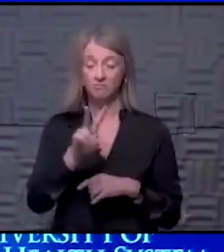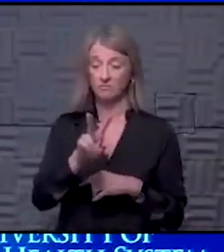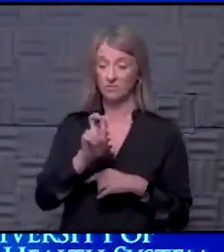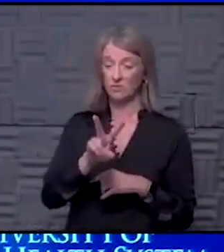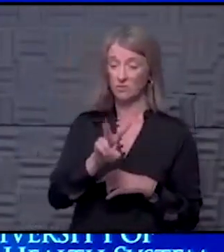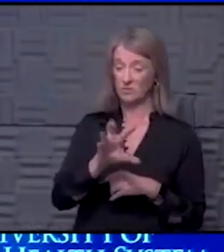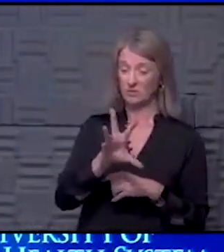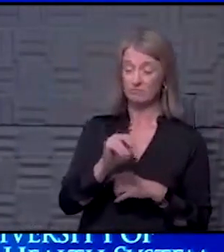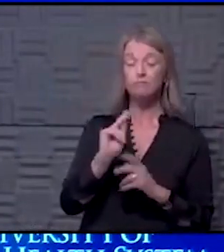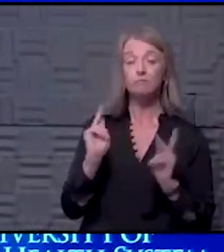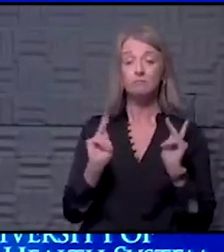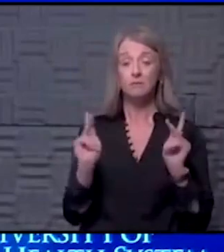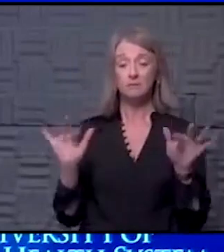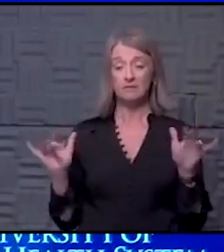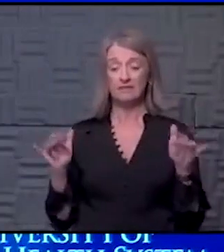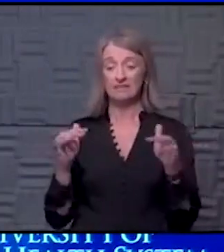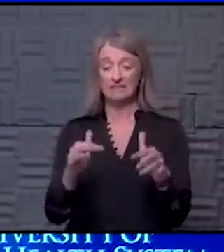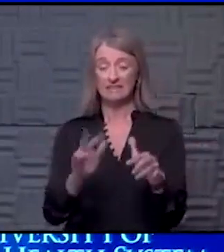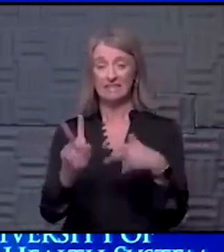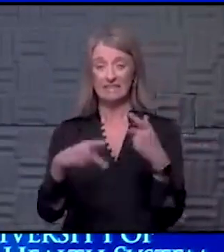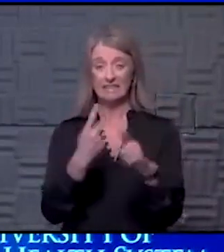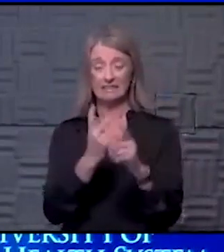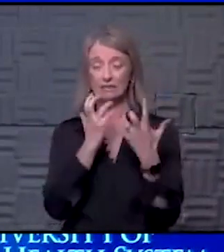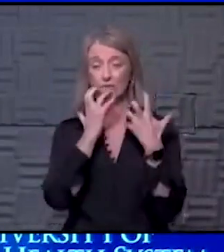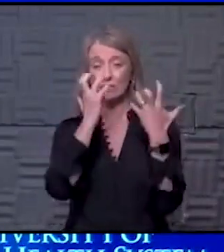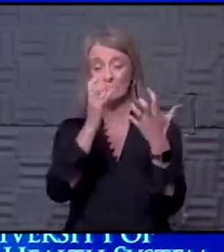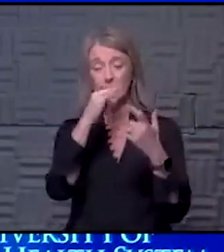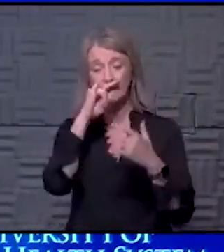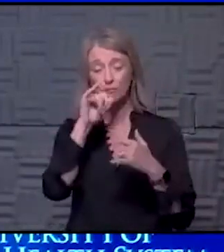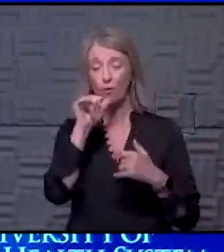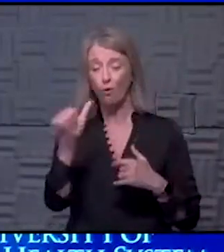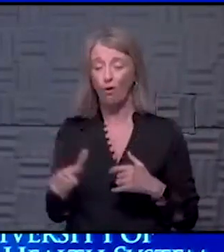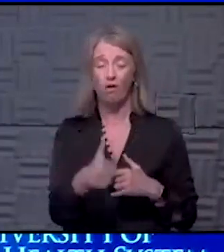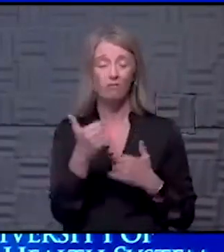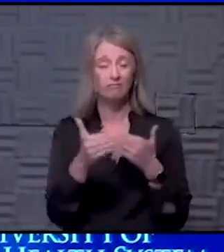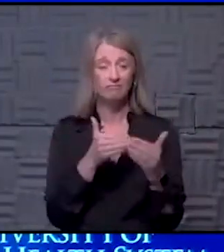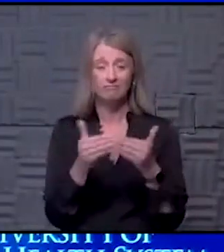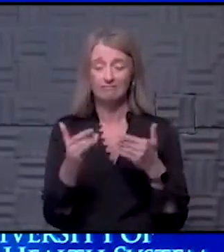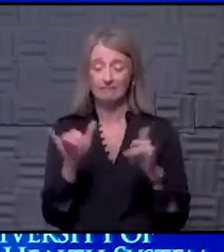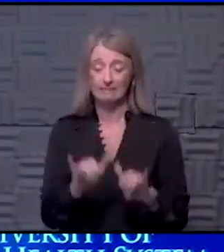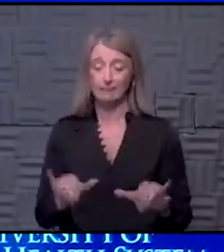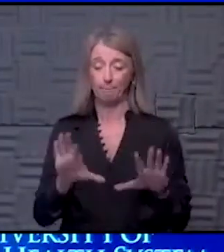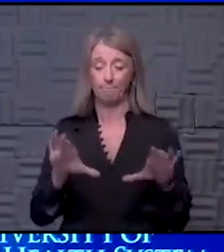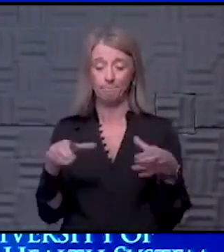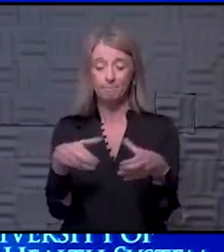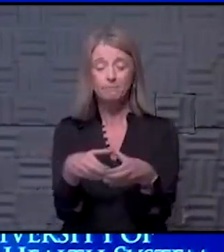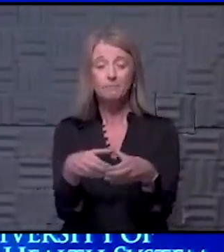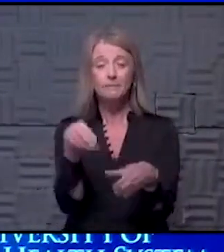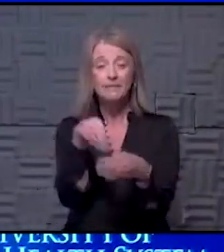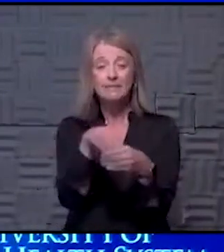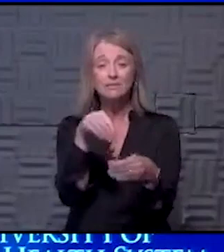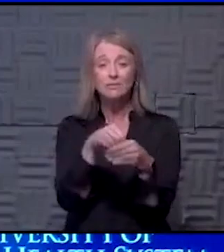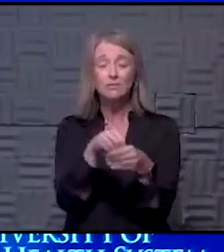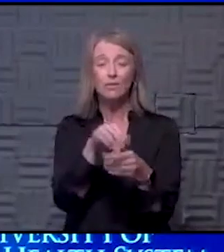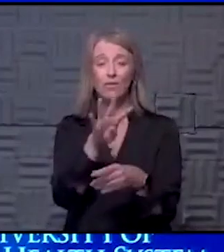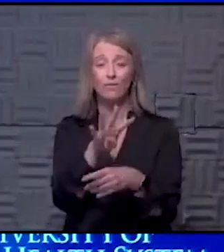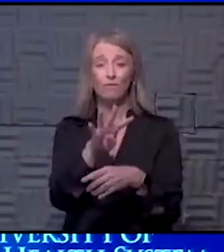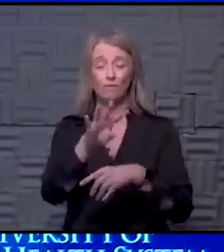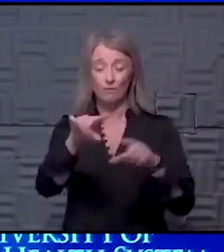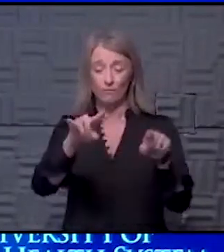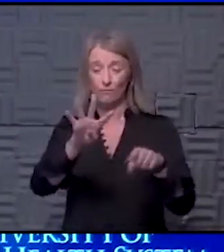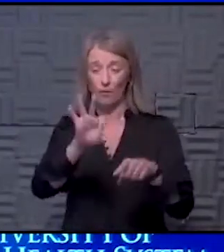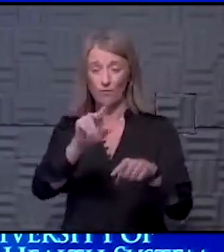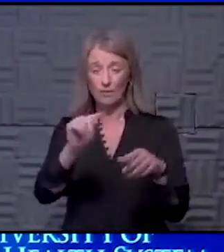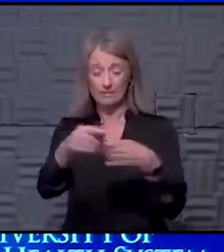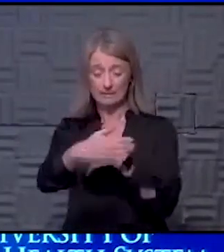or 250 people of any sort, screaming children or otherwise, in the same indoor location at 4-foot tables, if that